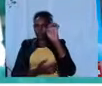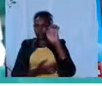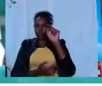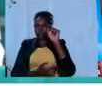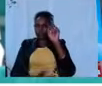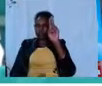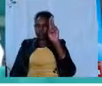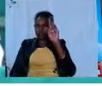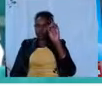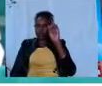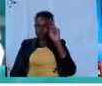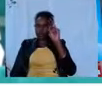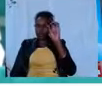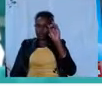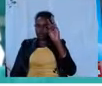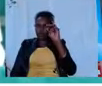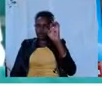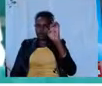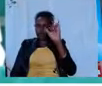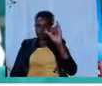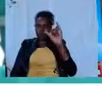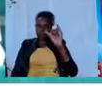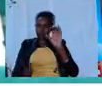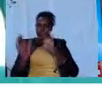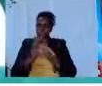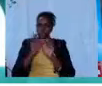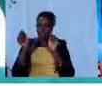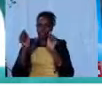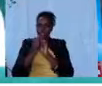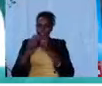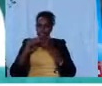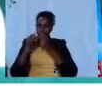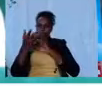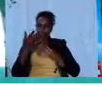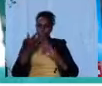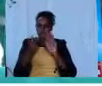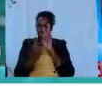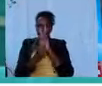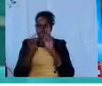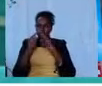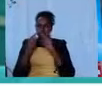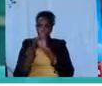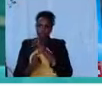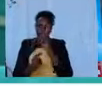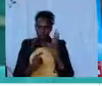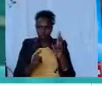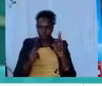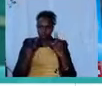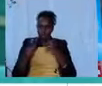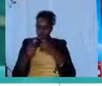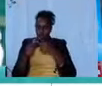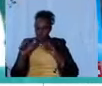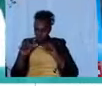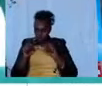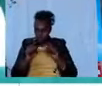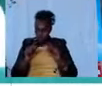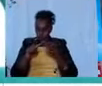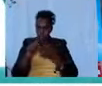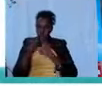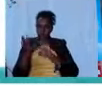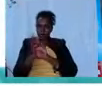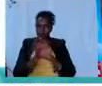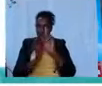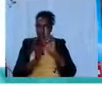10. And I'll read from verses 12 to 22, and I continue 11 and verse